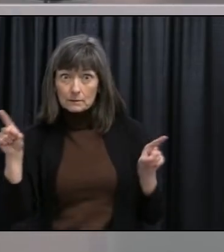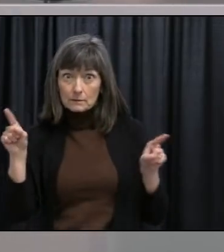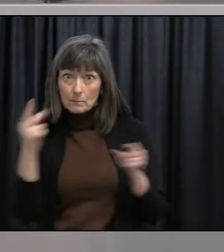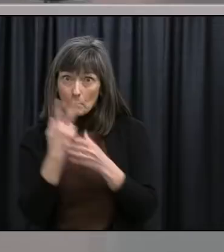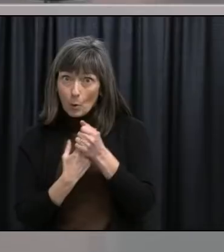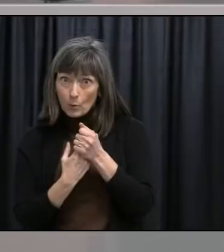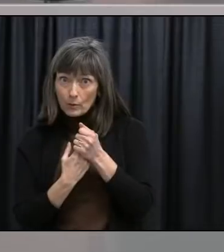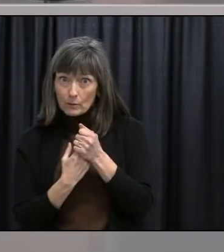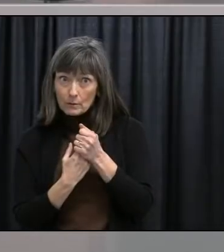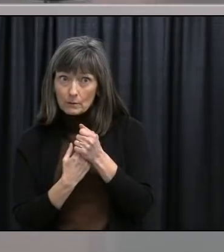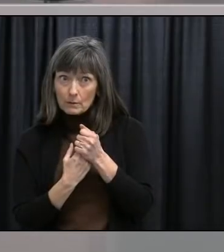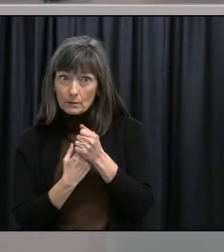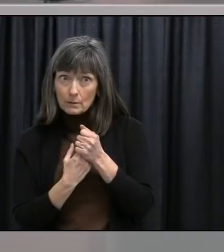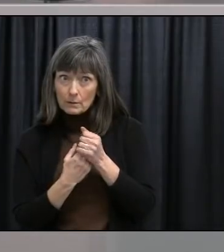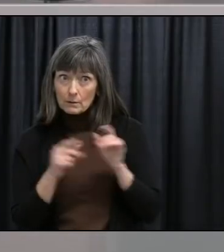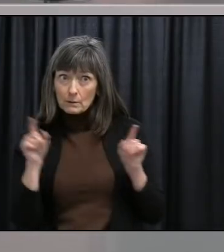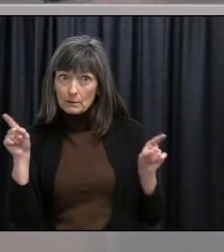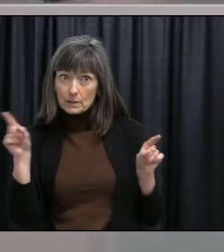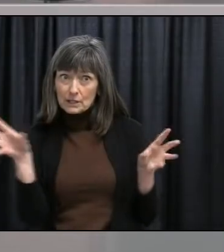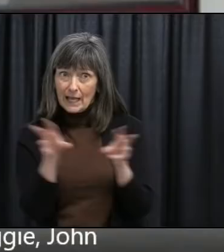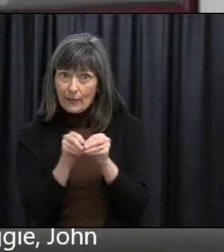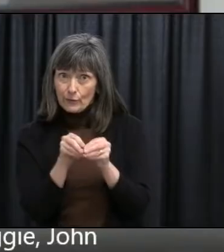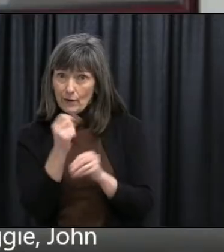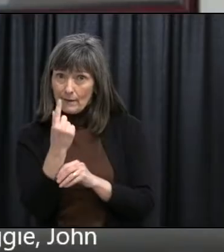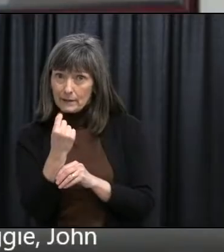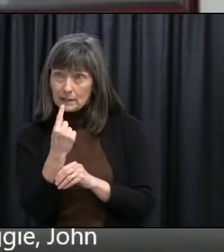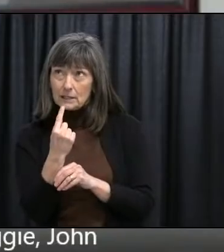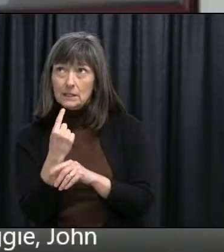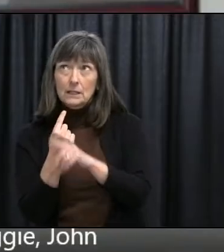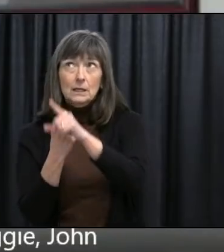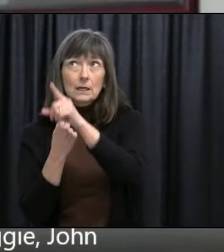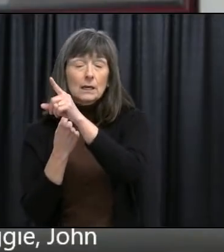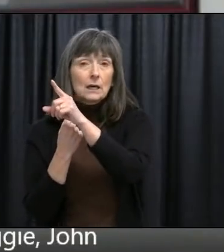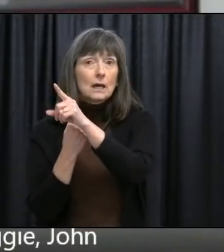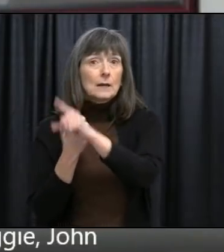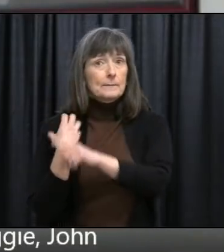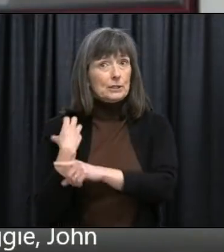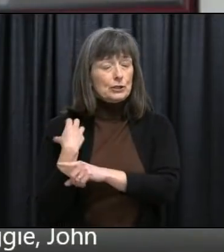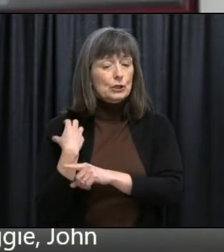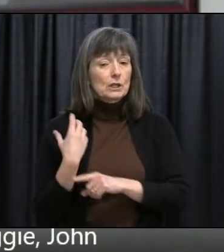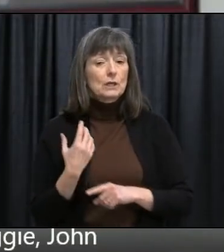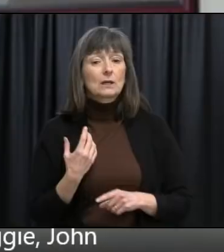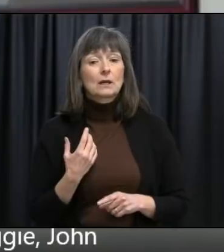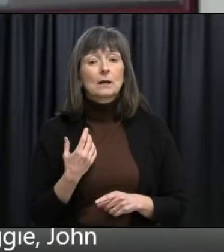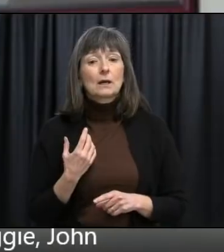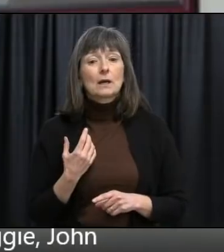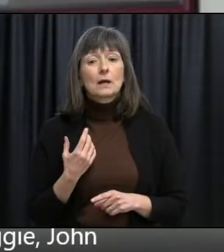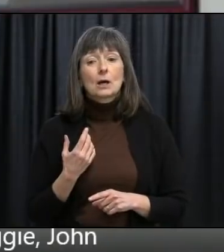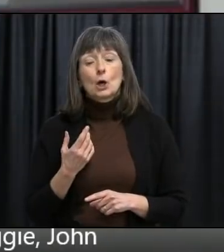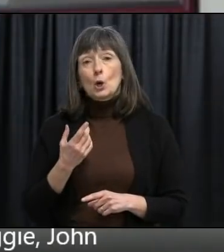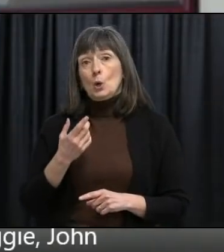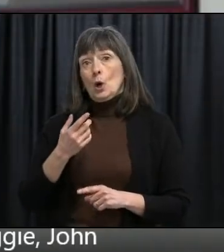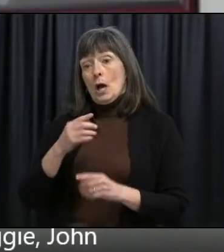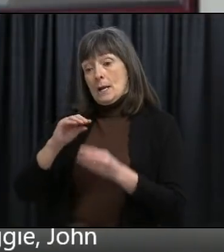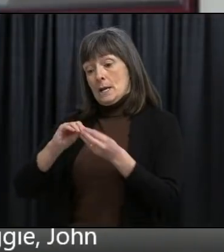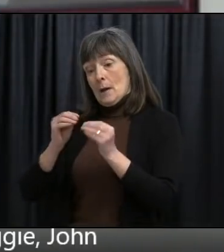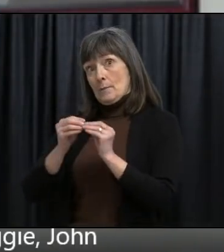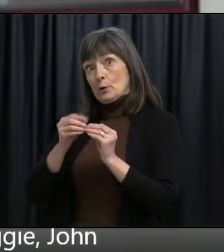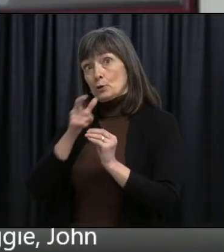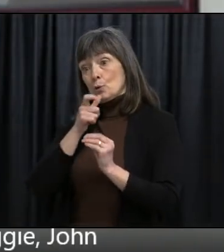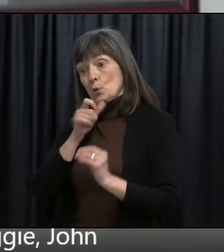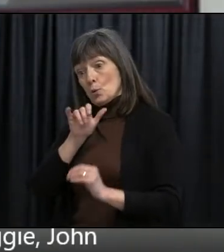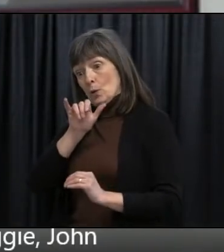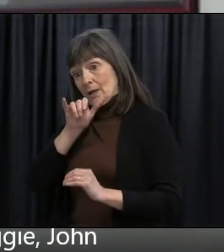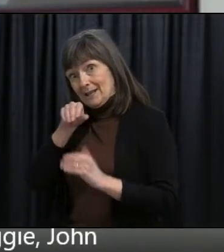The Minister? Yeah, we have only ever reported those people with COVID who were admitted